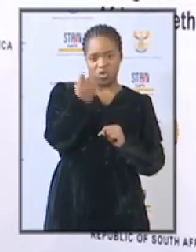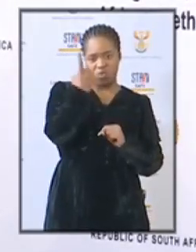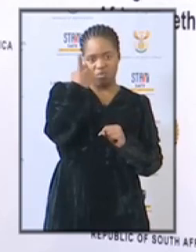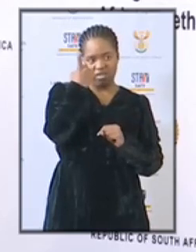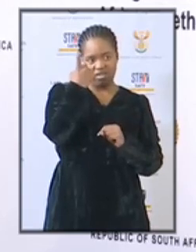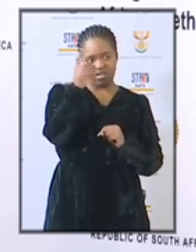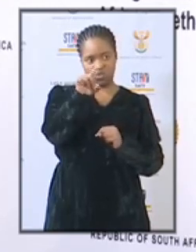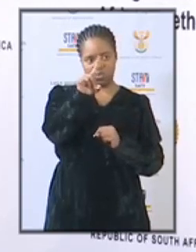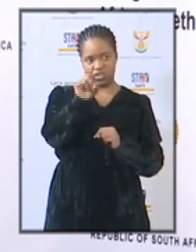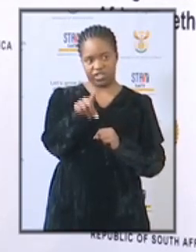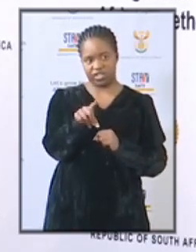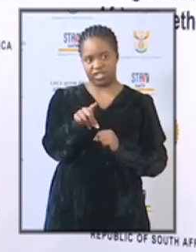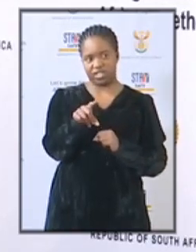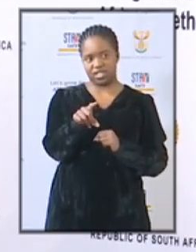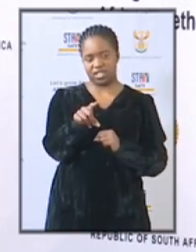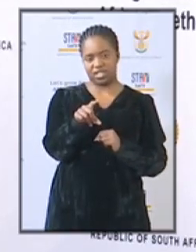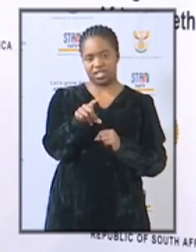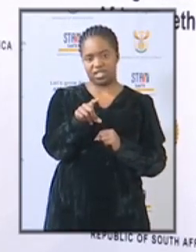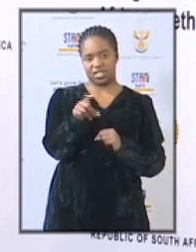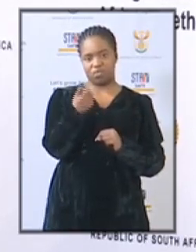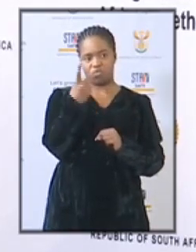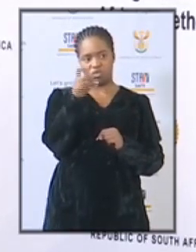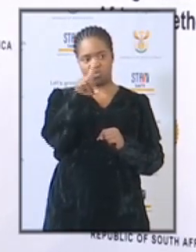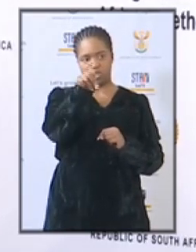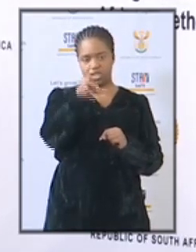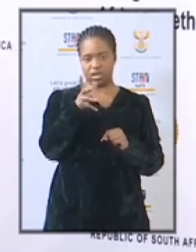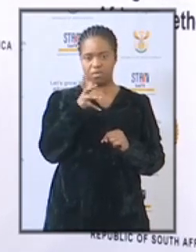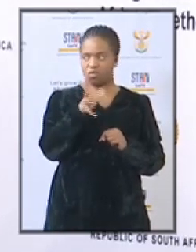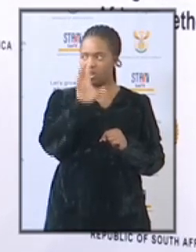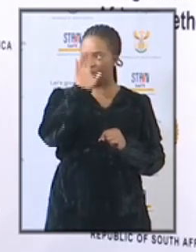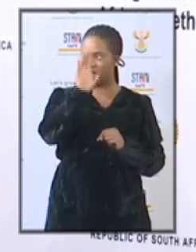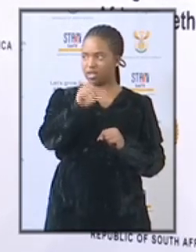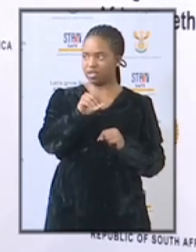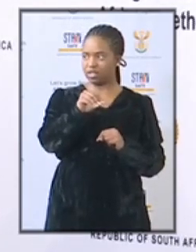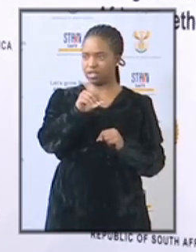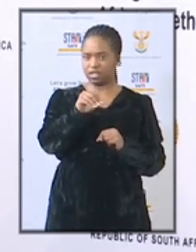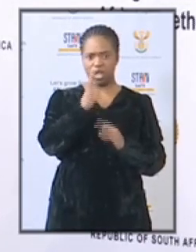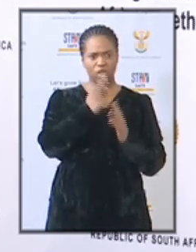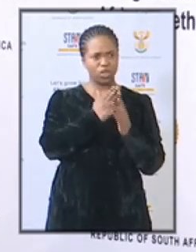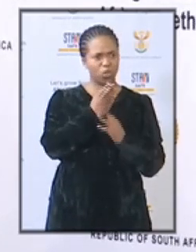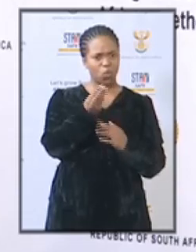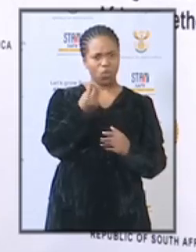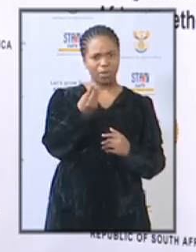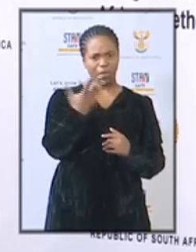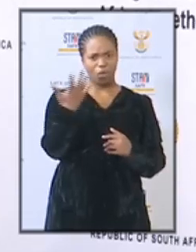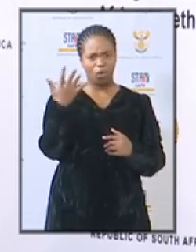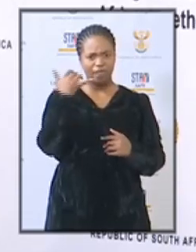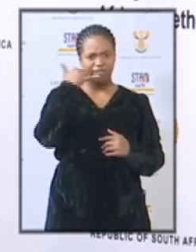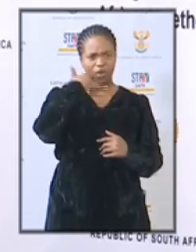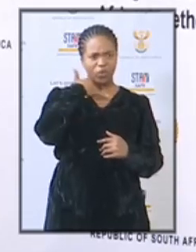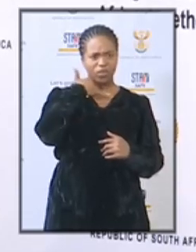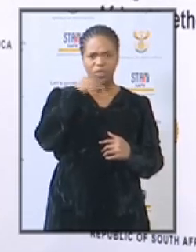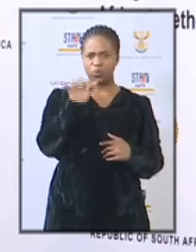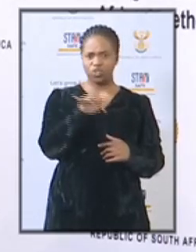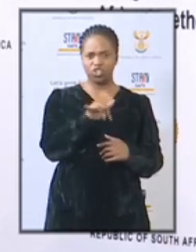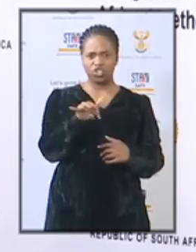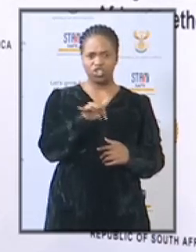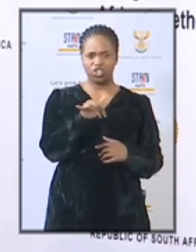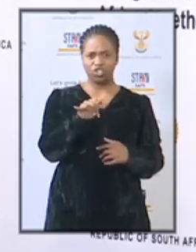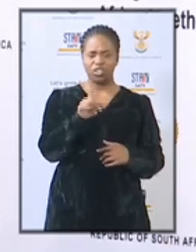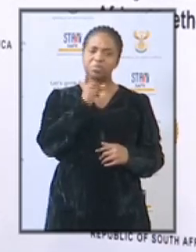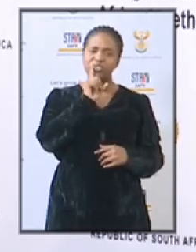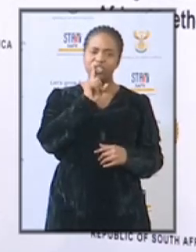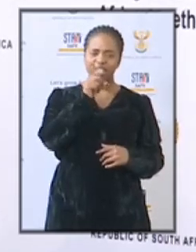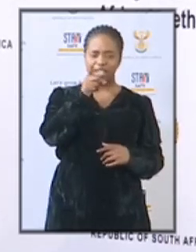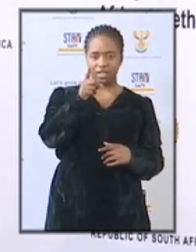question that they want to ask. I'm not sure, is it through the landline or through the WhatsApp? Let me check